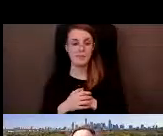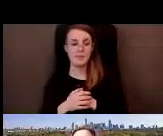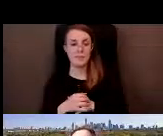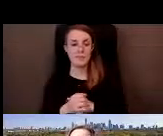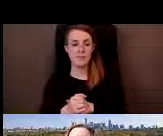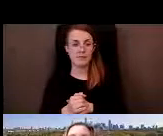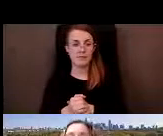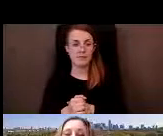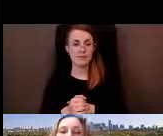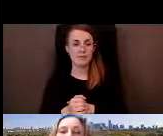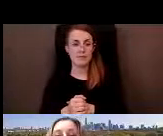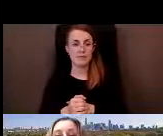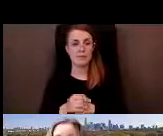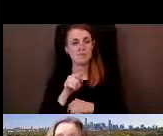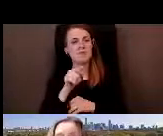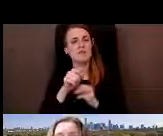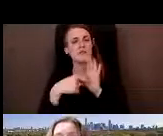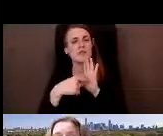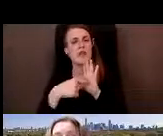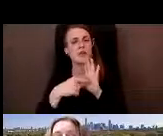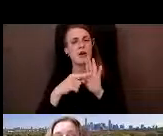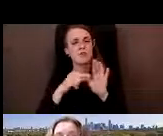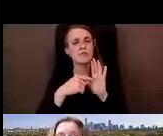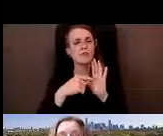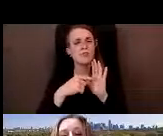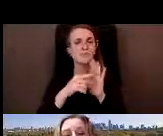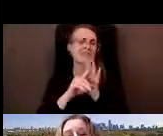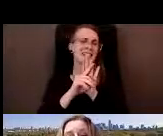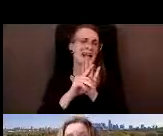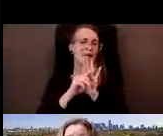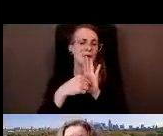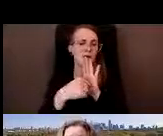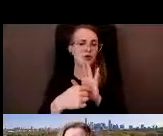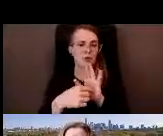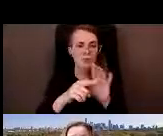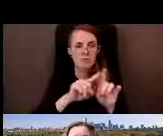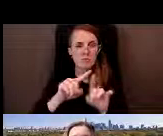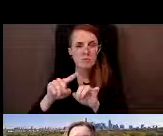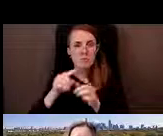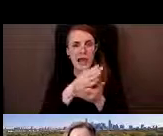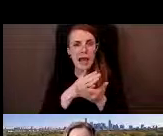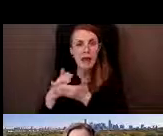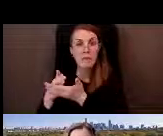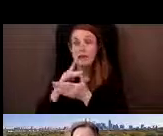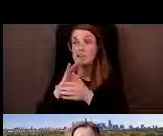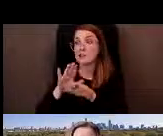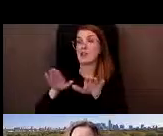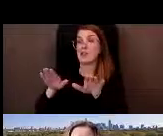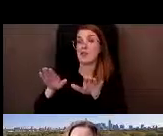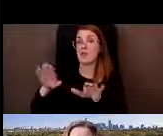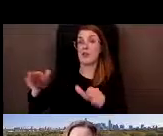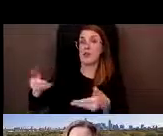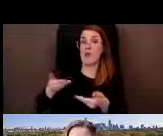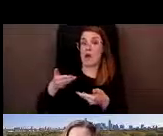This programming diagram shows the redistribution of program elements centralized from the Welcome Plaza, which you see